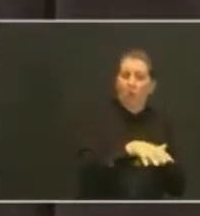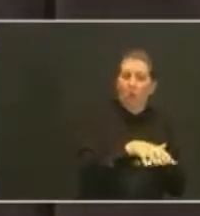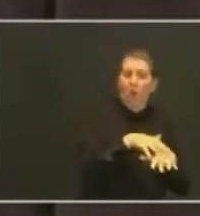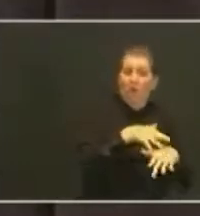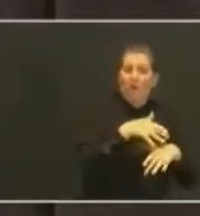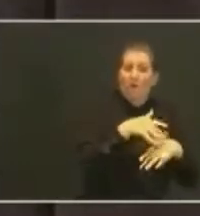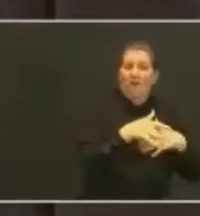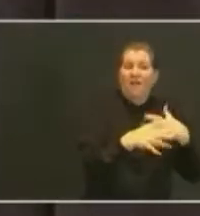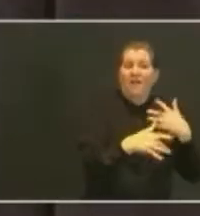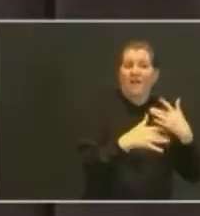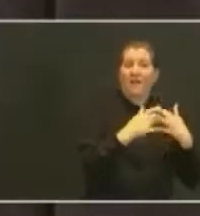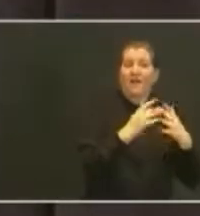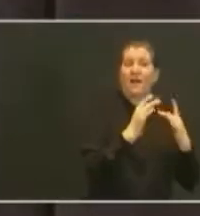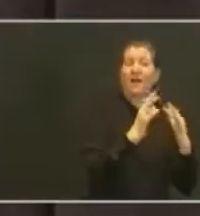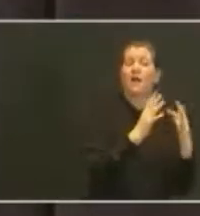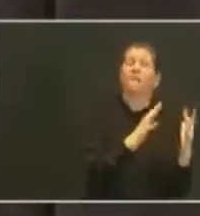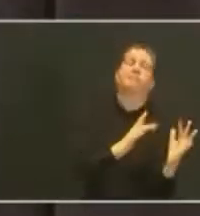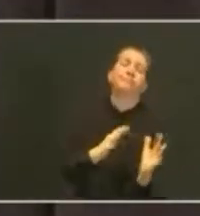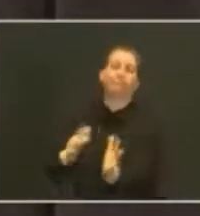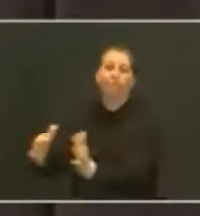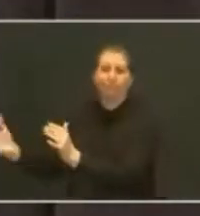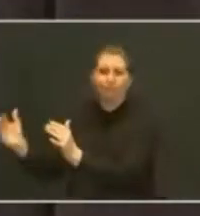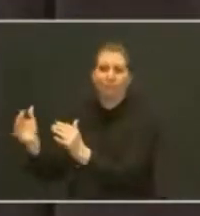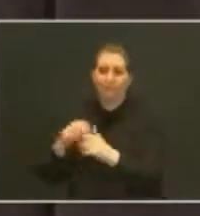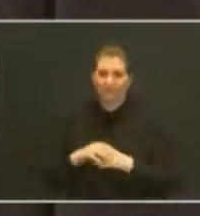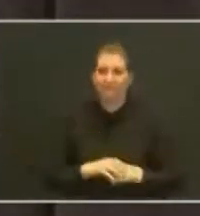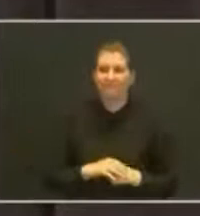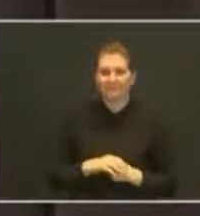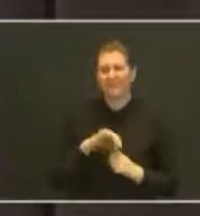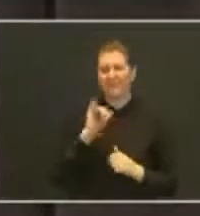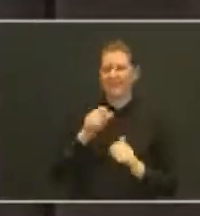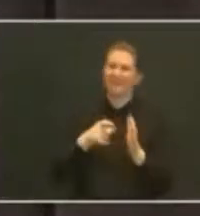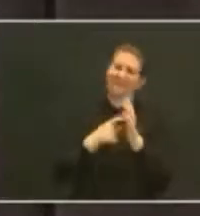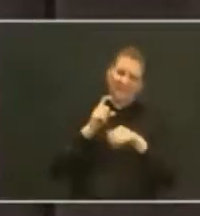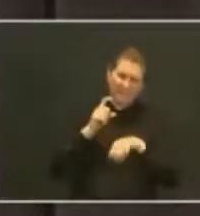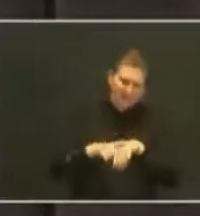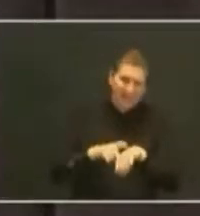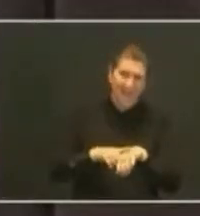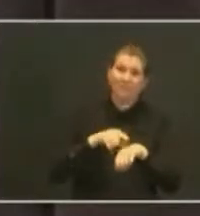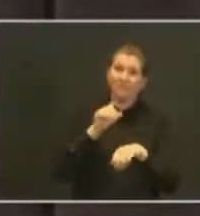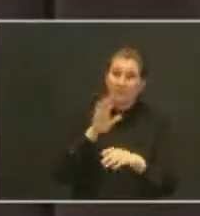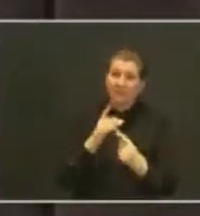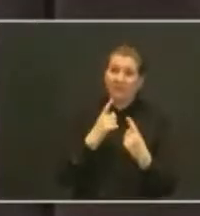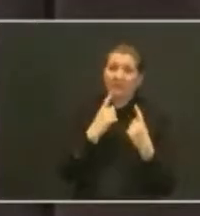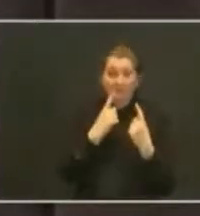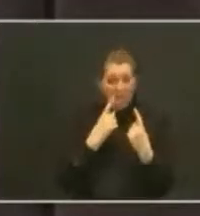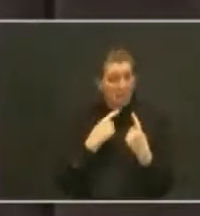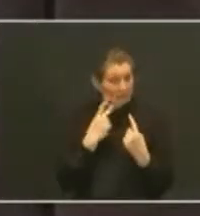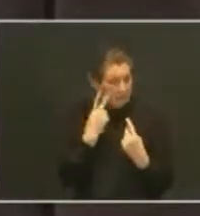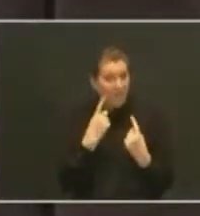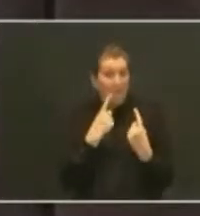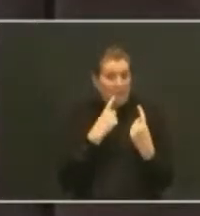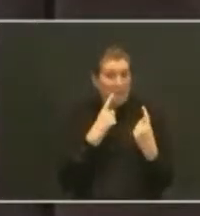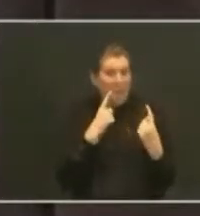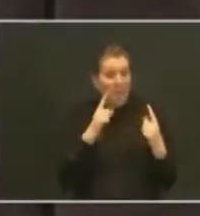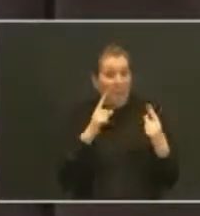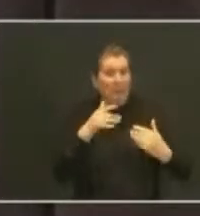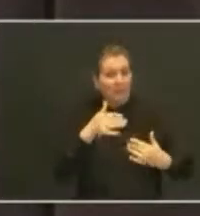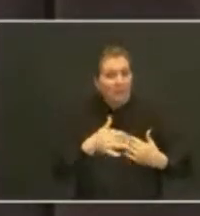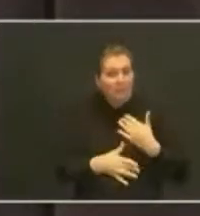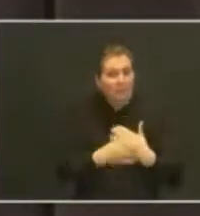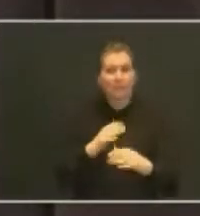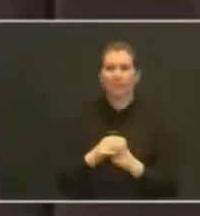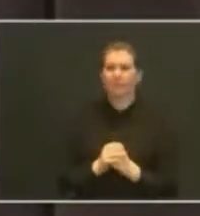we recognized what we did took time. We were effective in what we did during phase 1, and we know it is